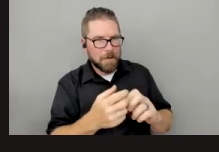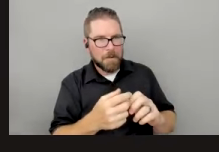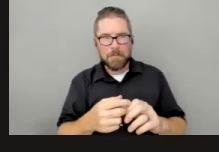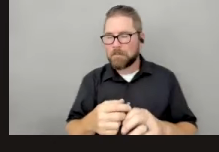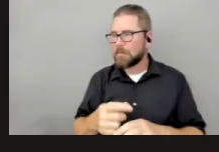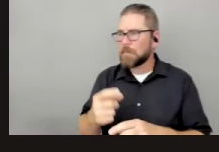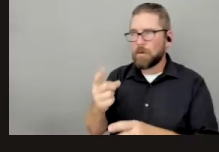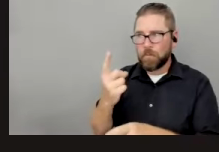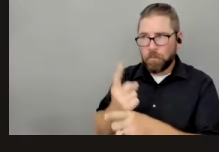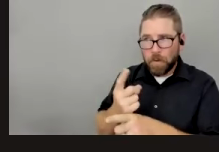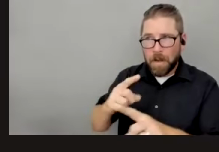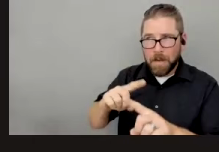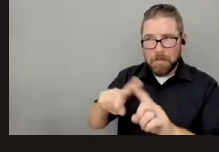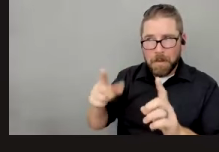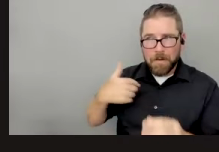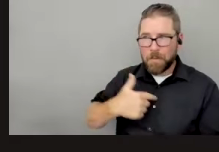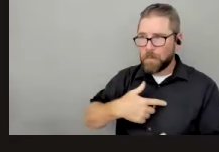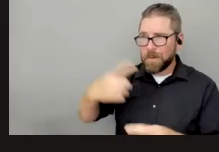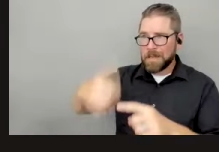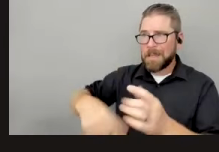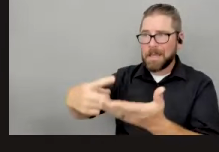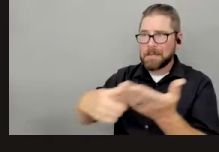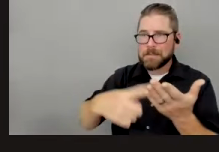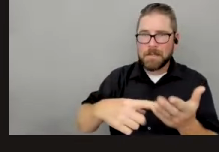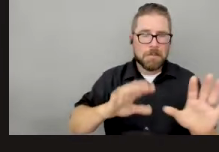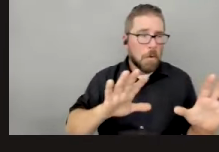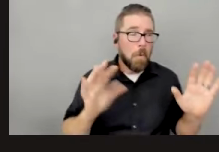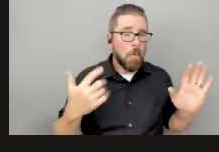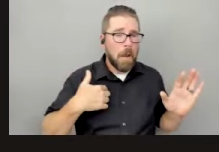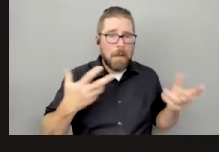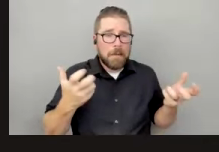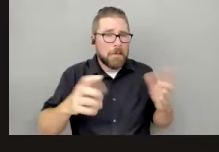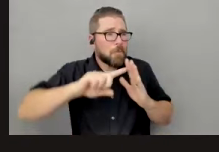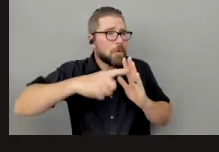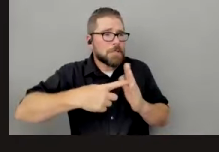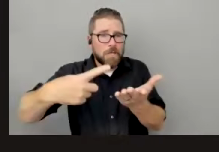No, I'm not opening discussion. I just want people to not walk away thinking, oh, we don't need to do that.